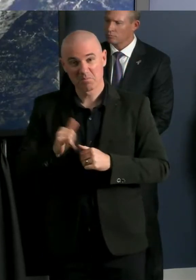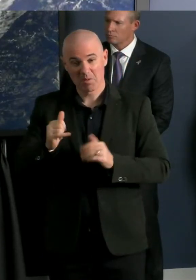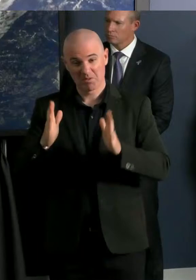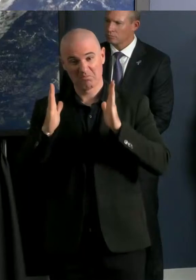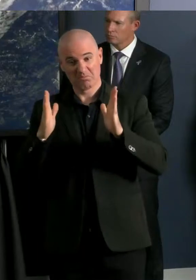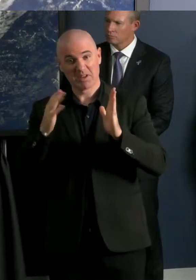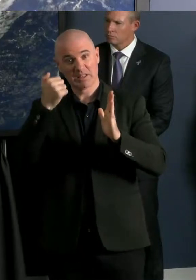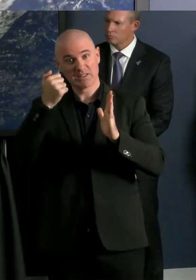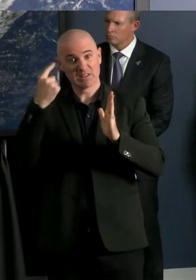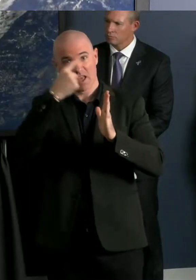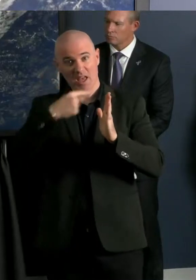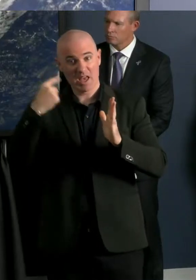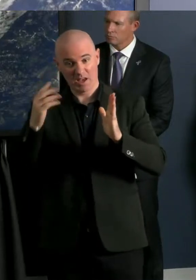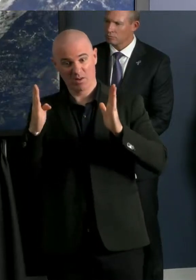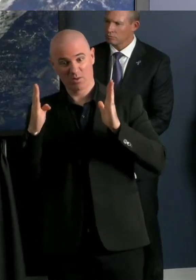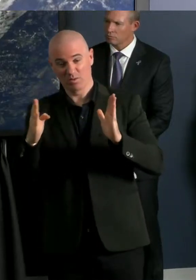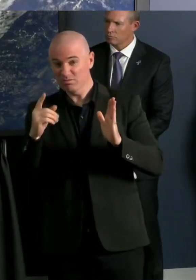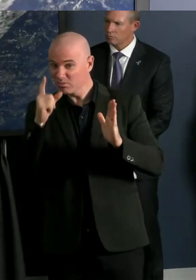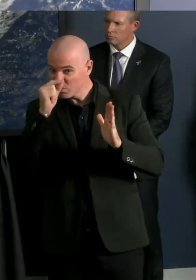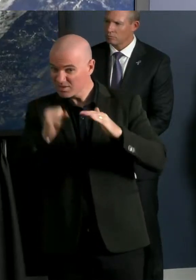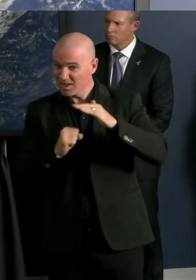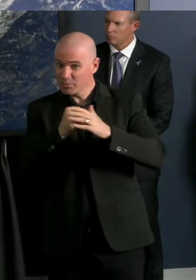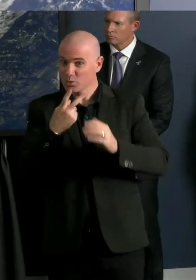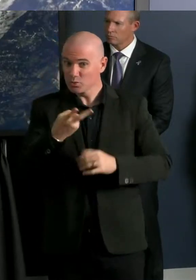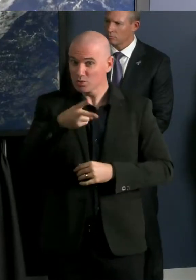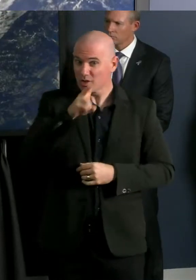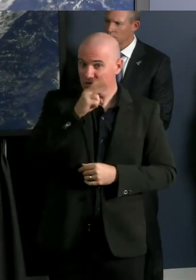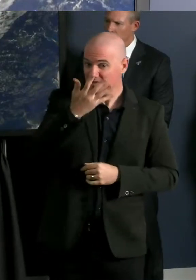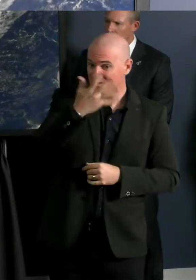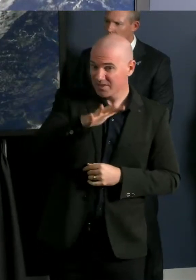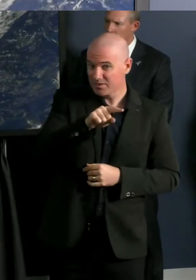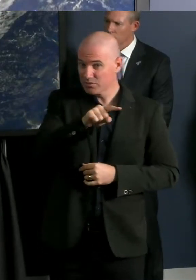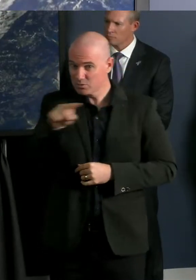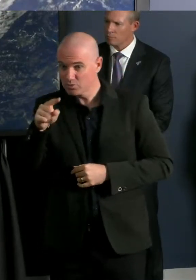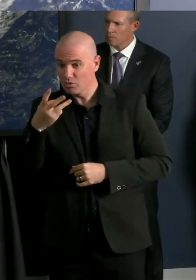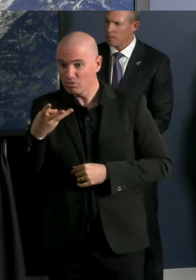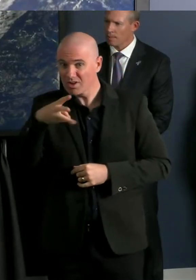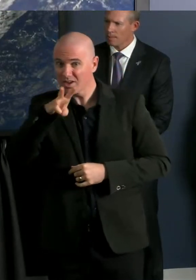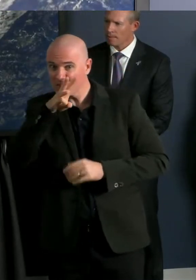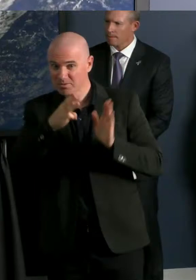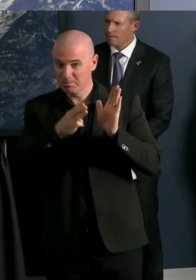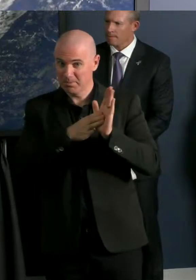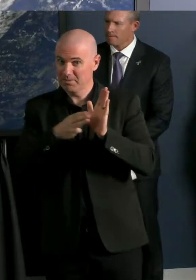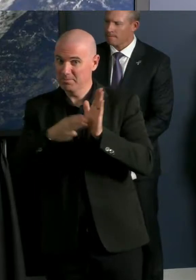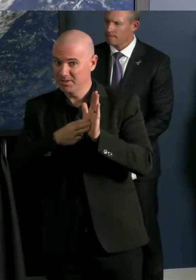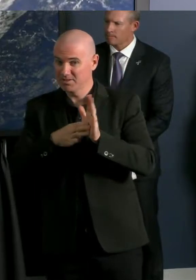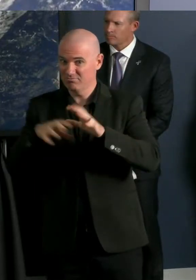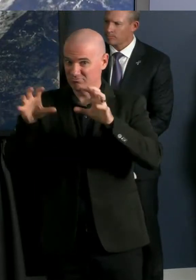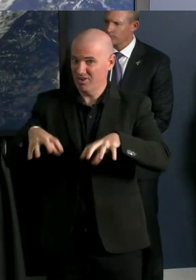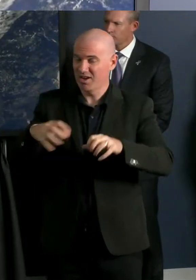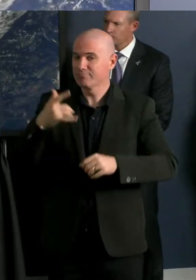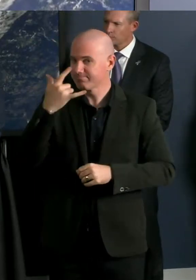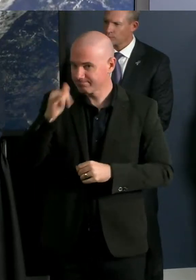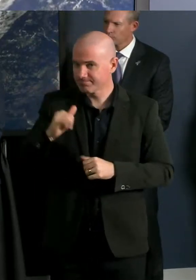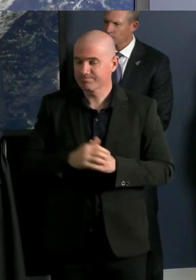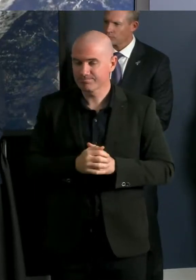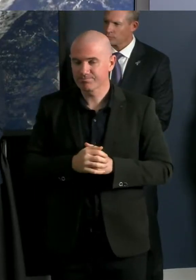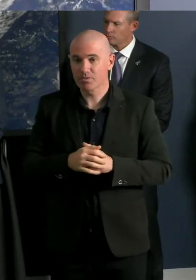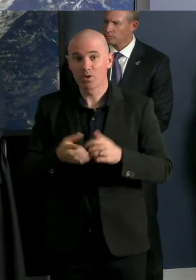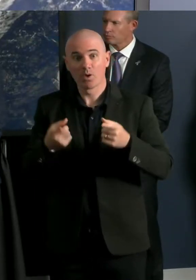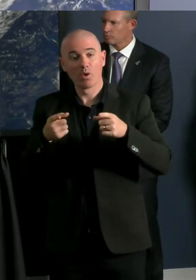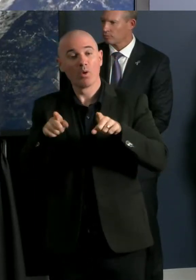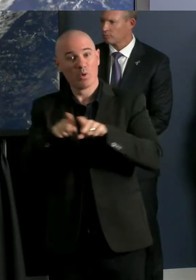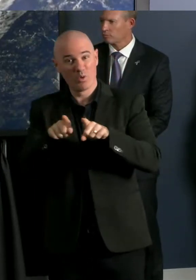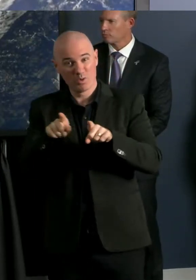period rainfall of up to 250 to 300 millimetres. We could also see up to 500 millimetres